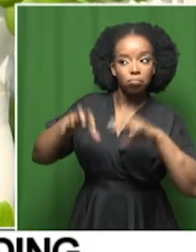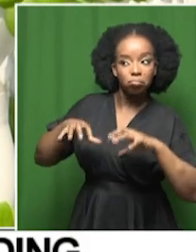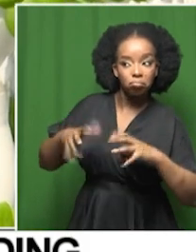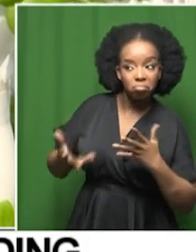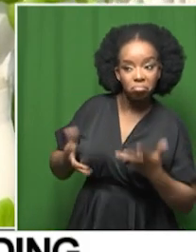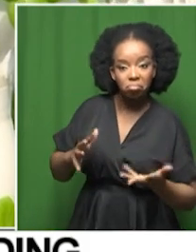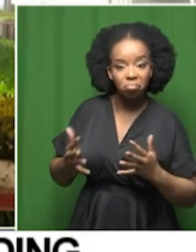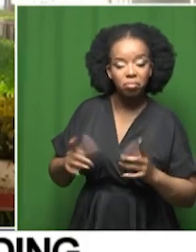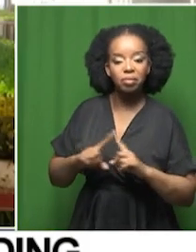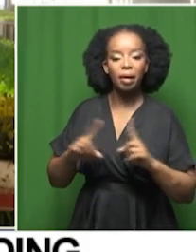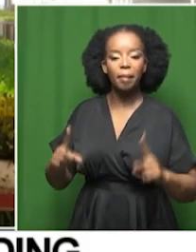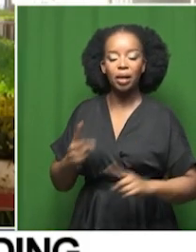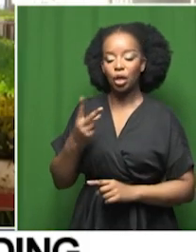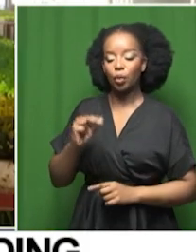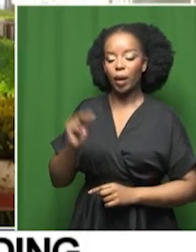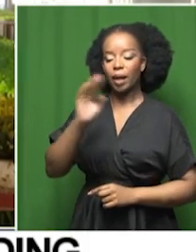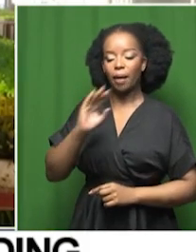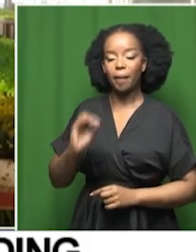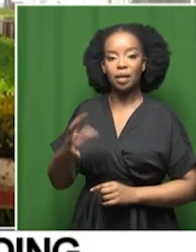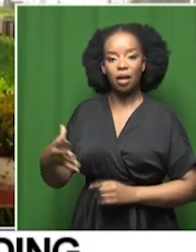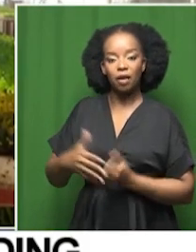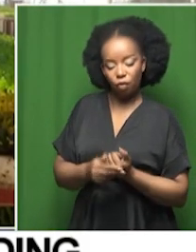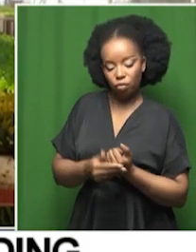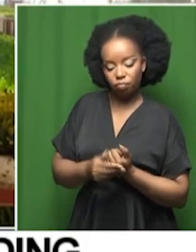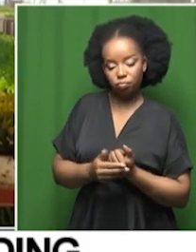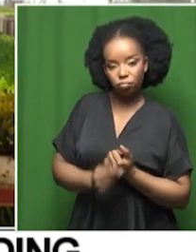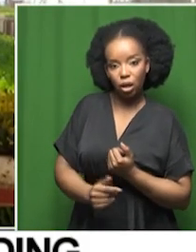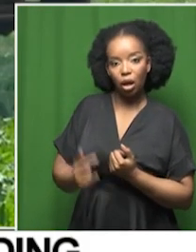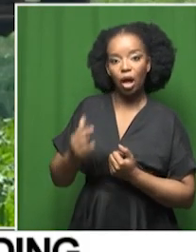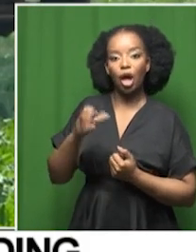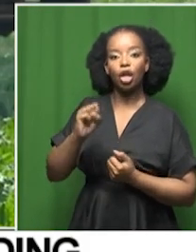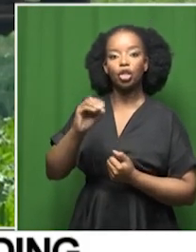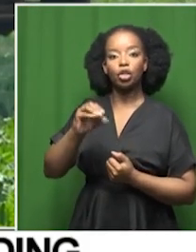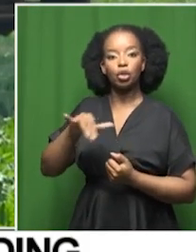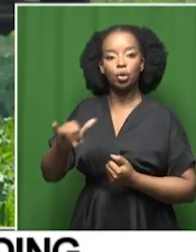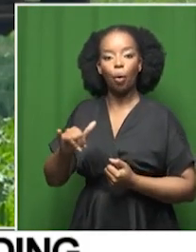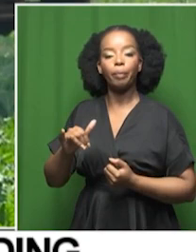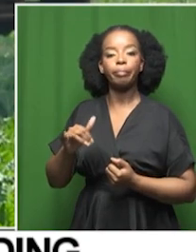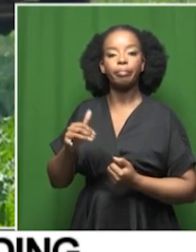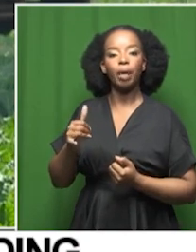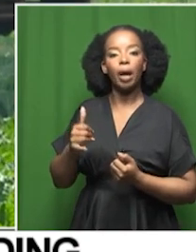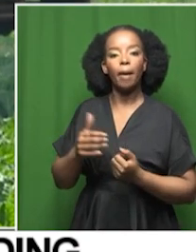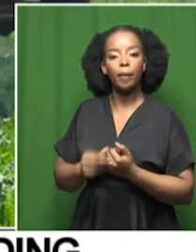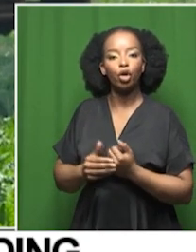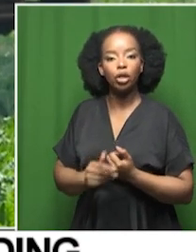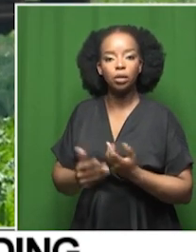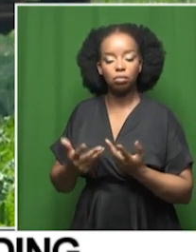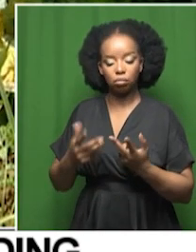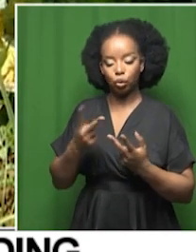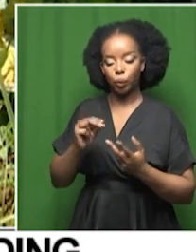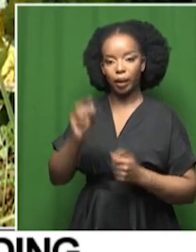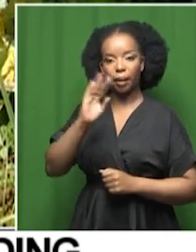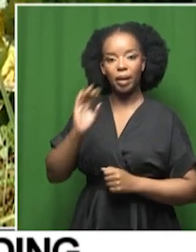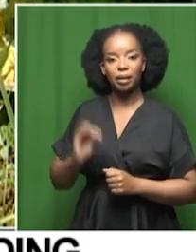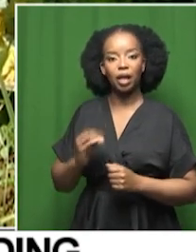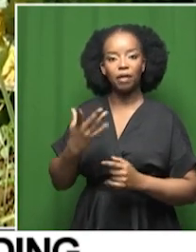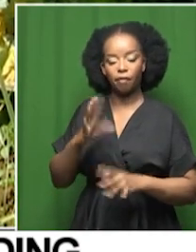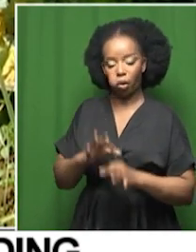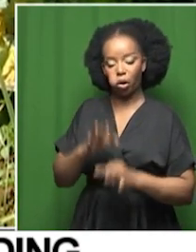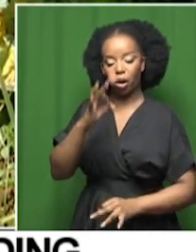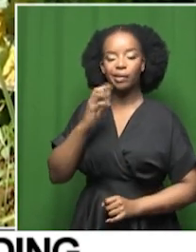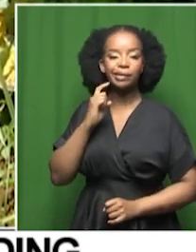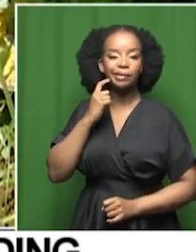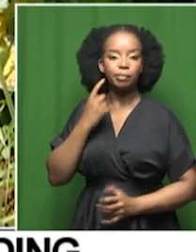20% of our maize, 15% of soybean, and 34% of sugarcane, and then the vast bulk of the fruit and vegetables are